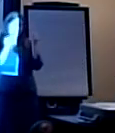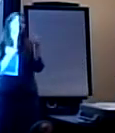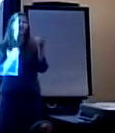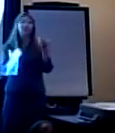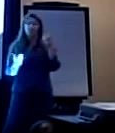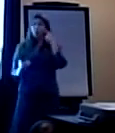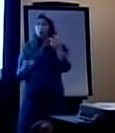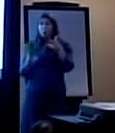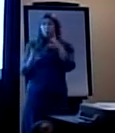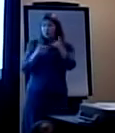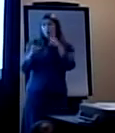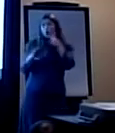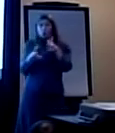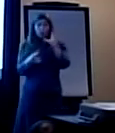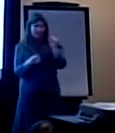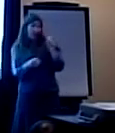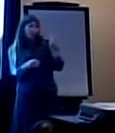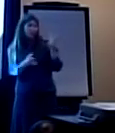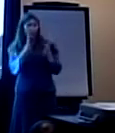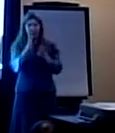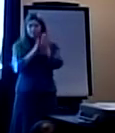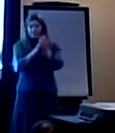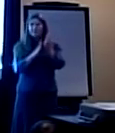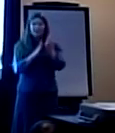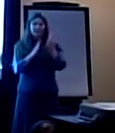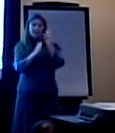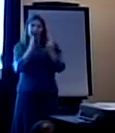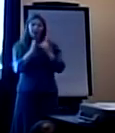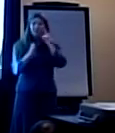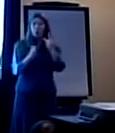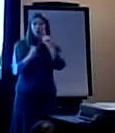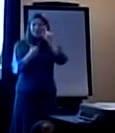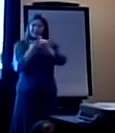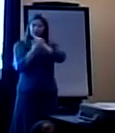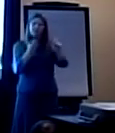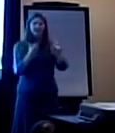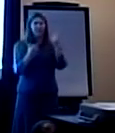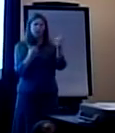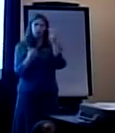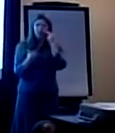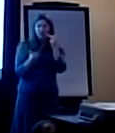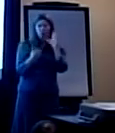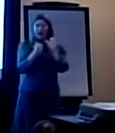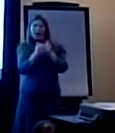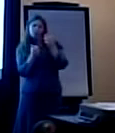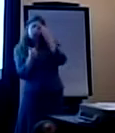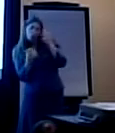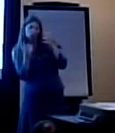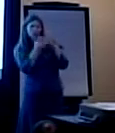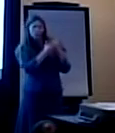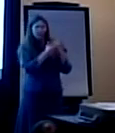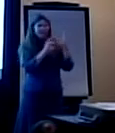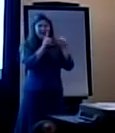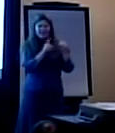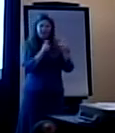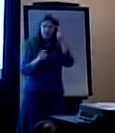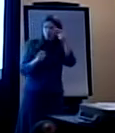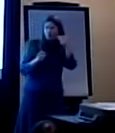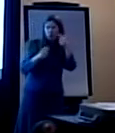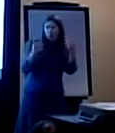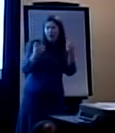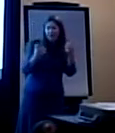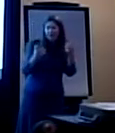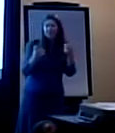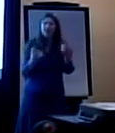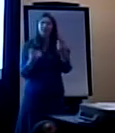get people designing these programs for literacy, there's lots of testing. Measuring, how do you know what you are testing? And